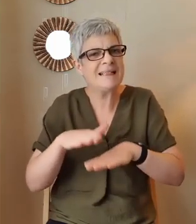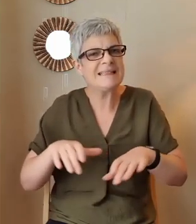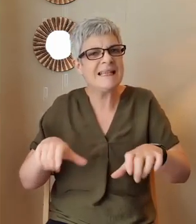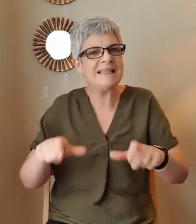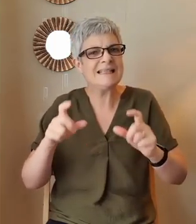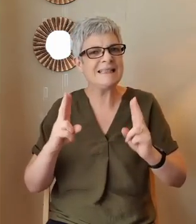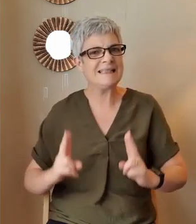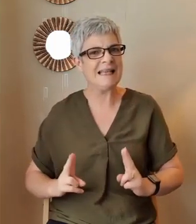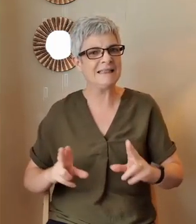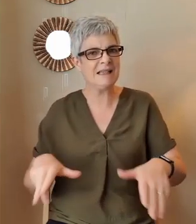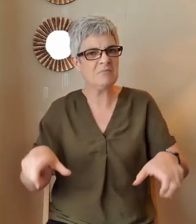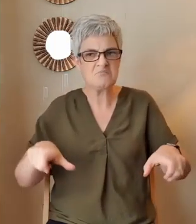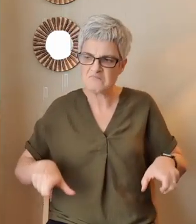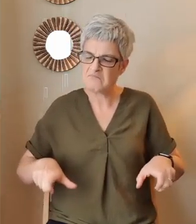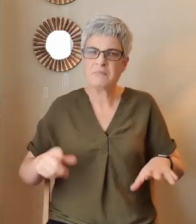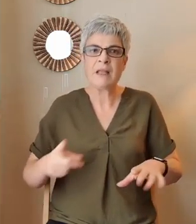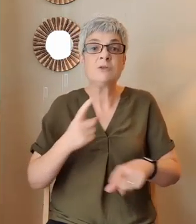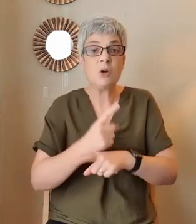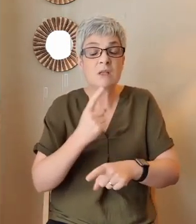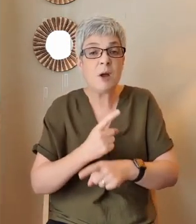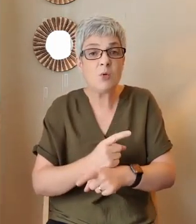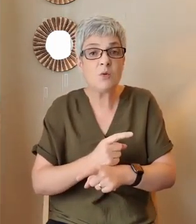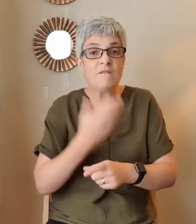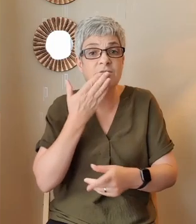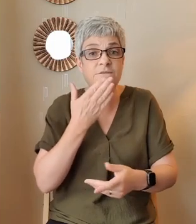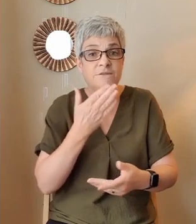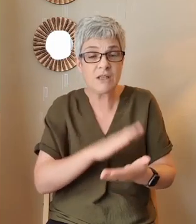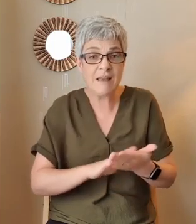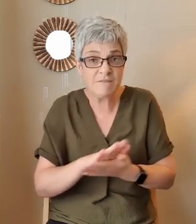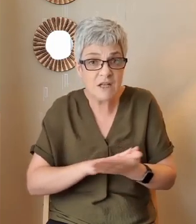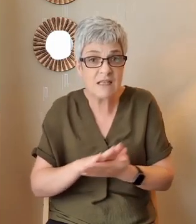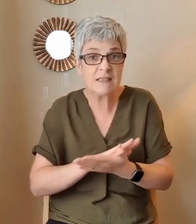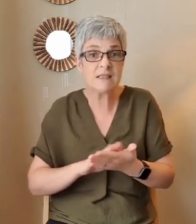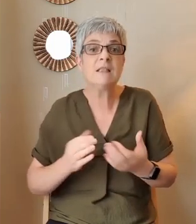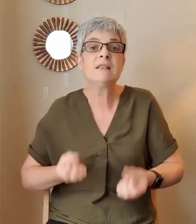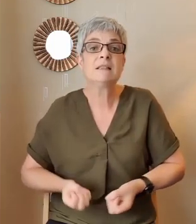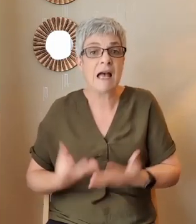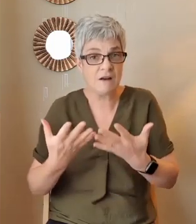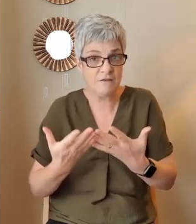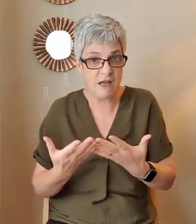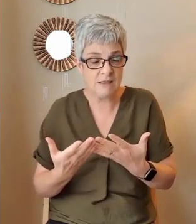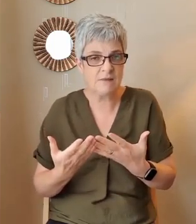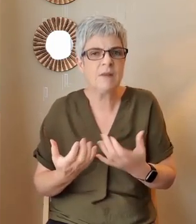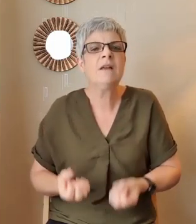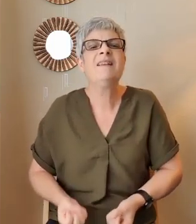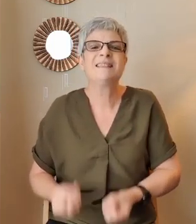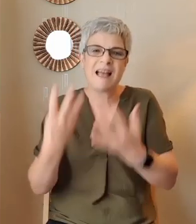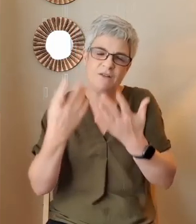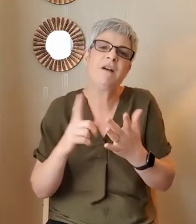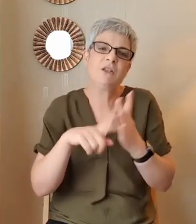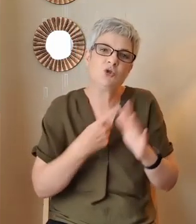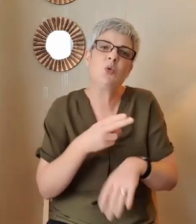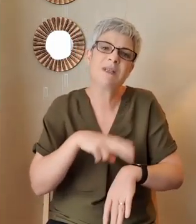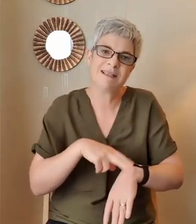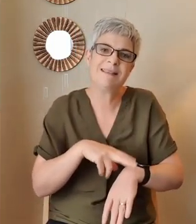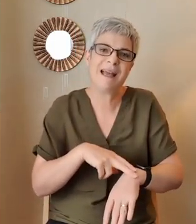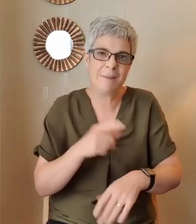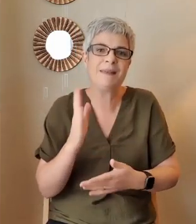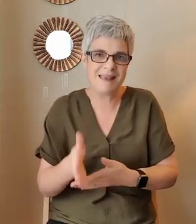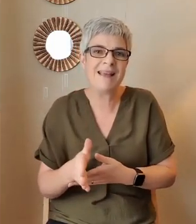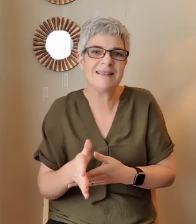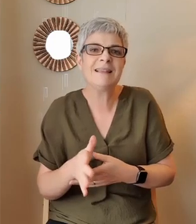that spoke about forgiveness. It was where sacrifices were made. Now, the sacrifices that were made in Jonah's time, of course,